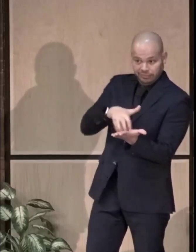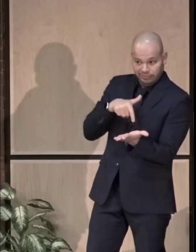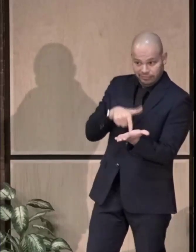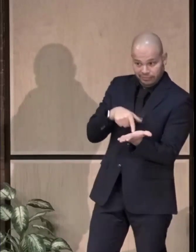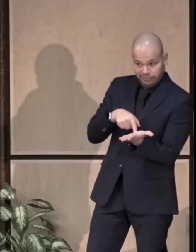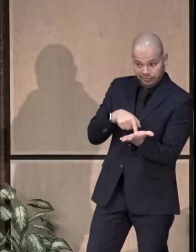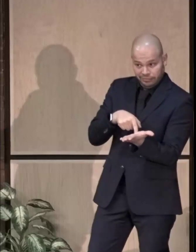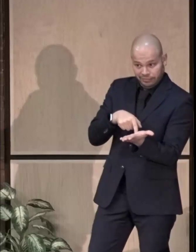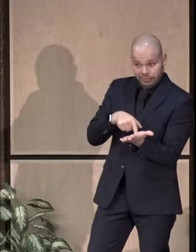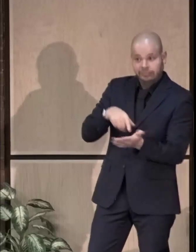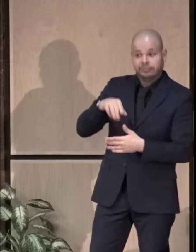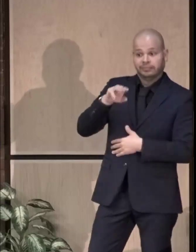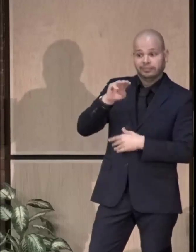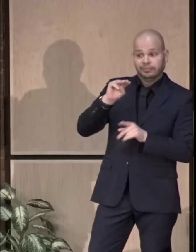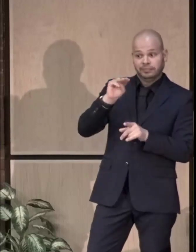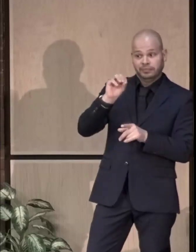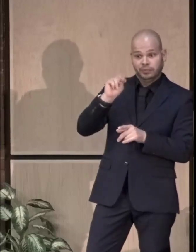correct?